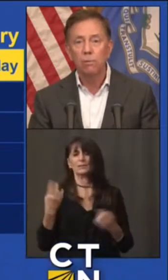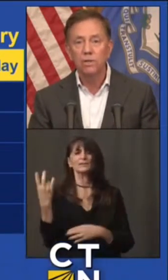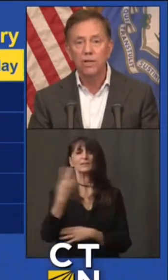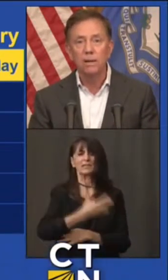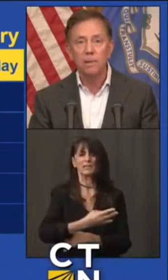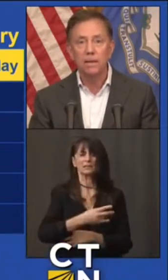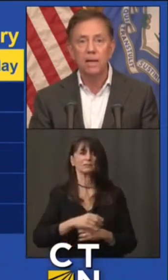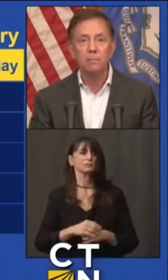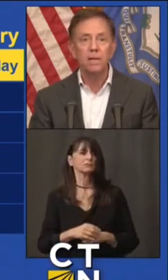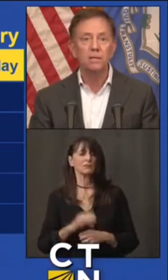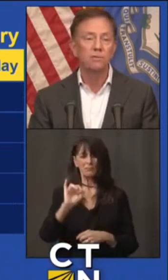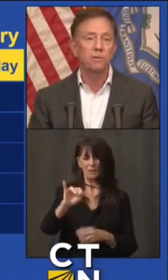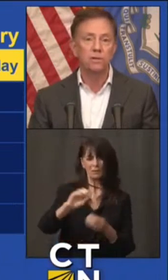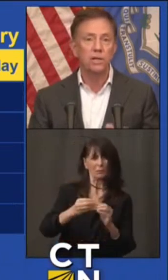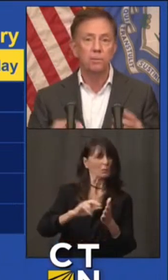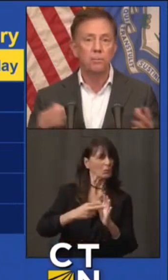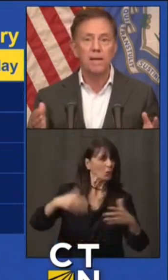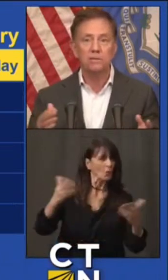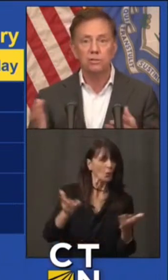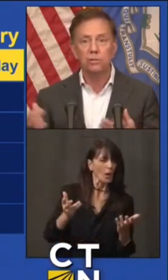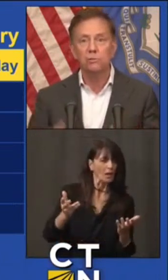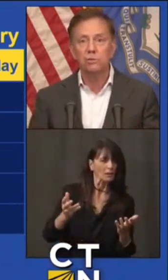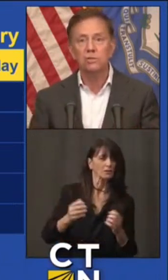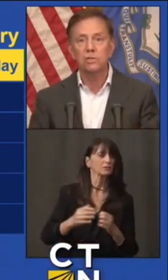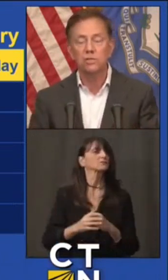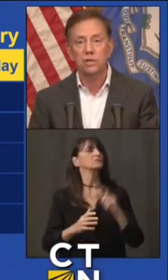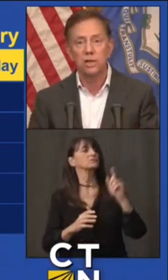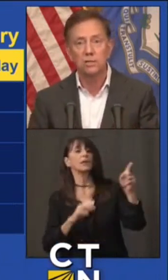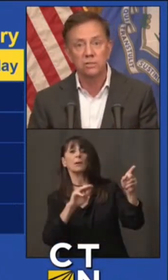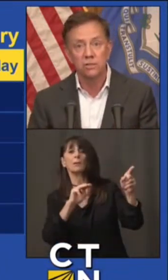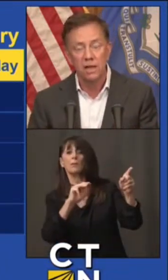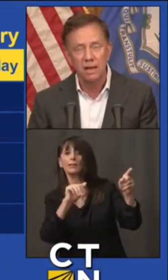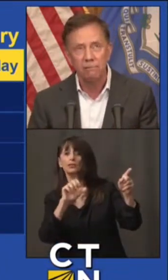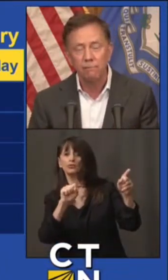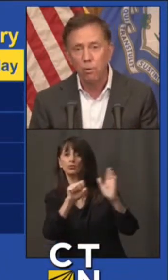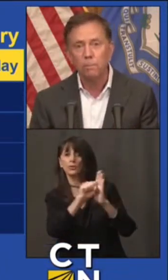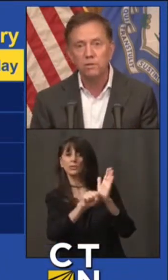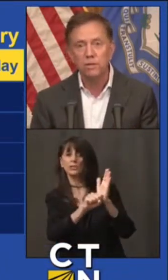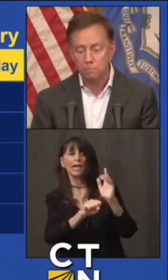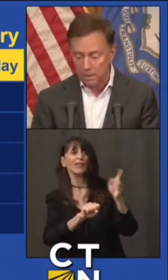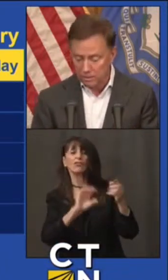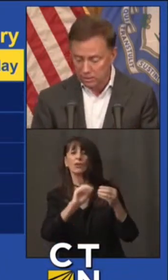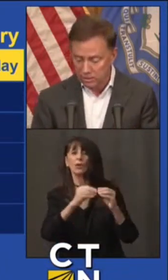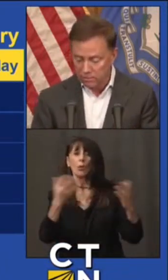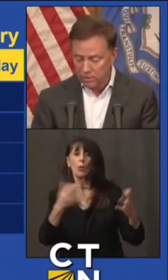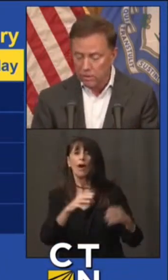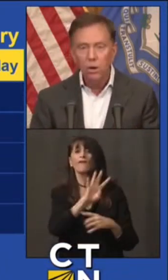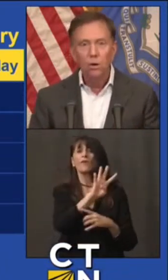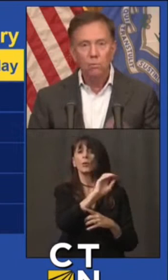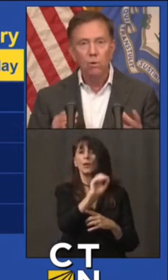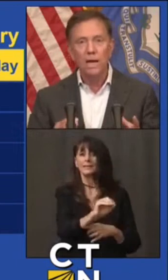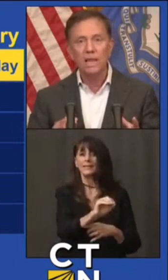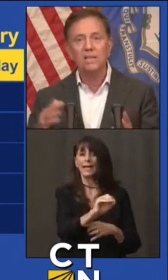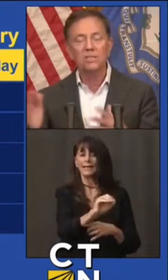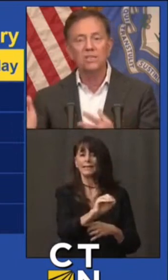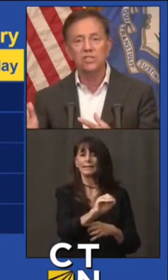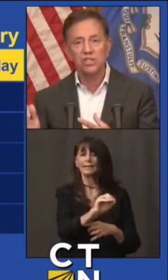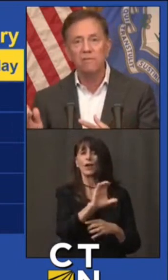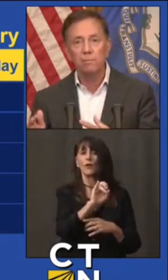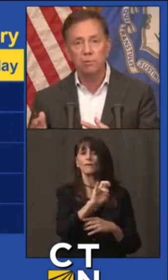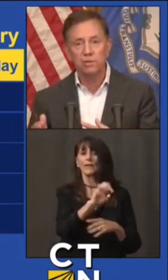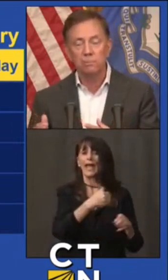What does that mean? That means, for example, Massachusetts is at 4% positivity. Rhode Island is